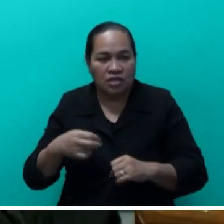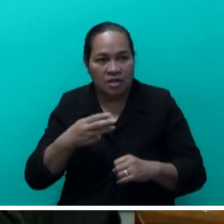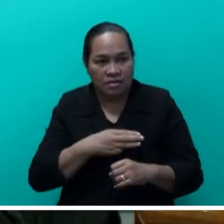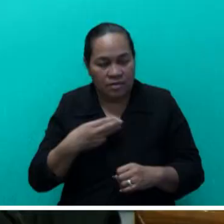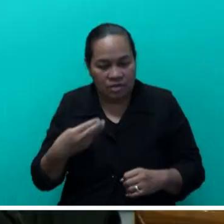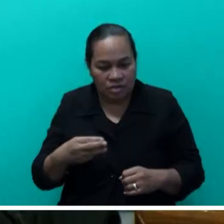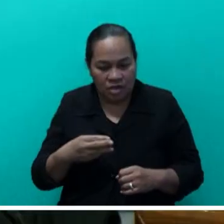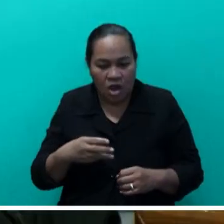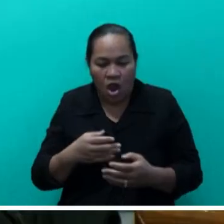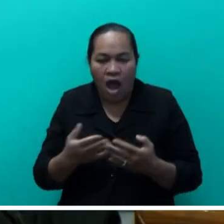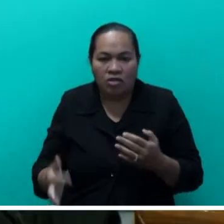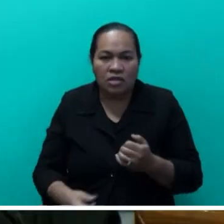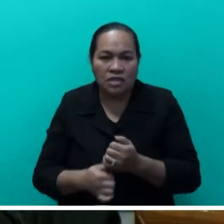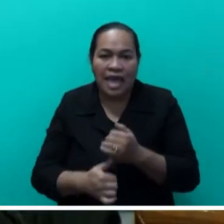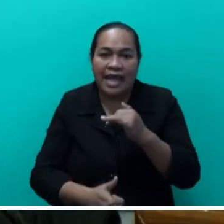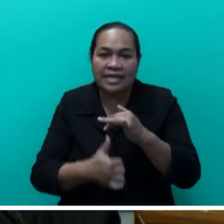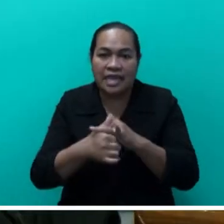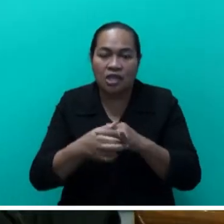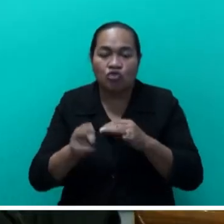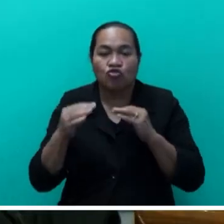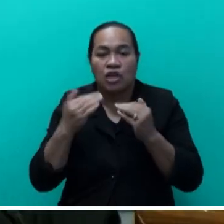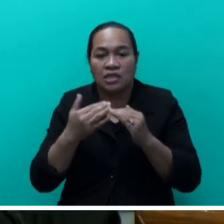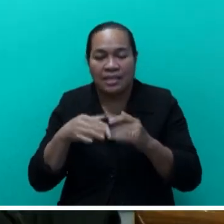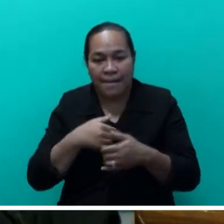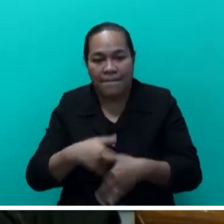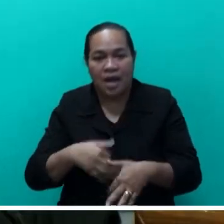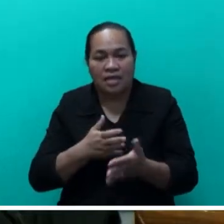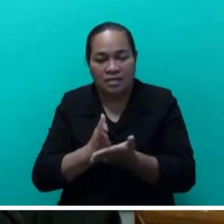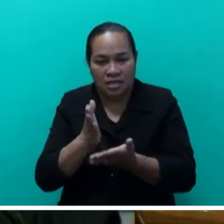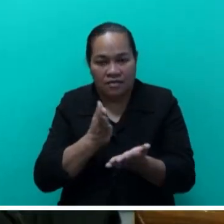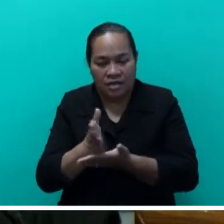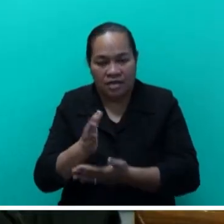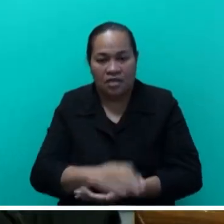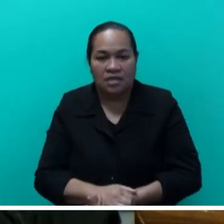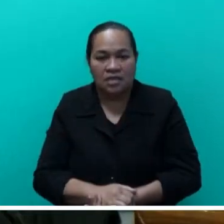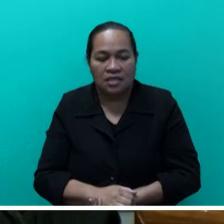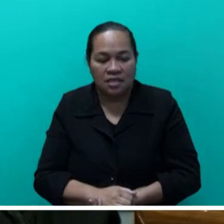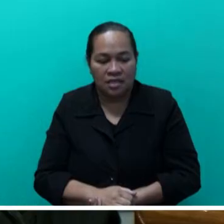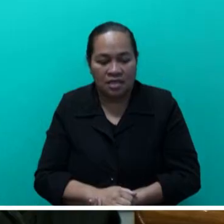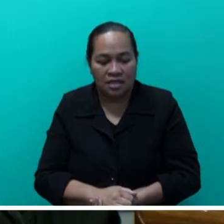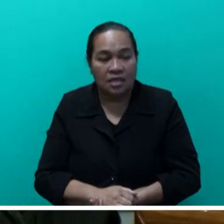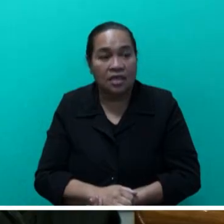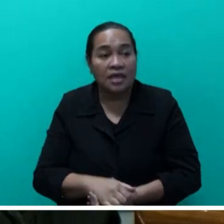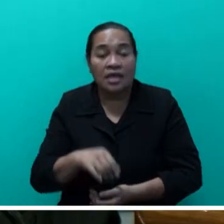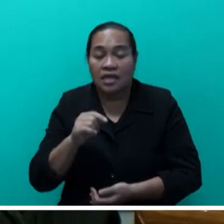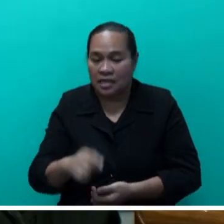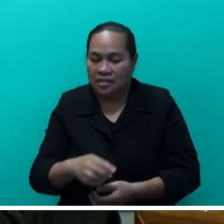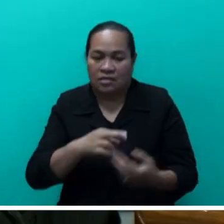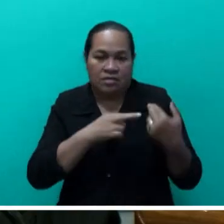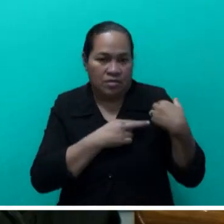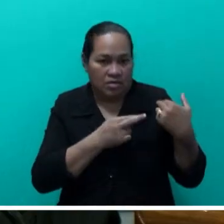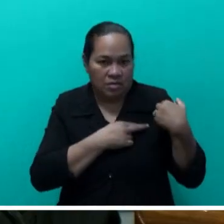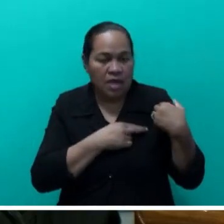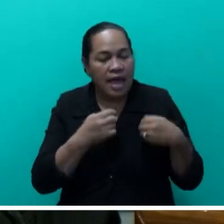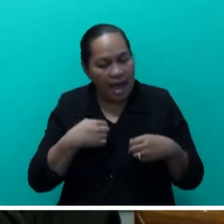enhancing access to justice and public service delivery in Fiji. It is with great honor and responsibility that I address this